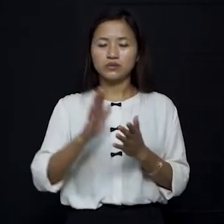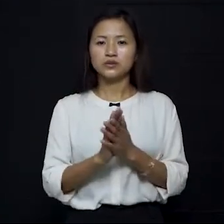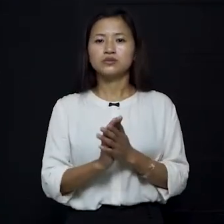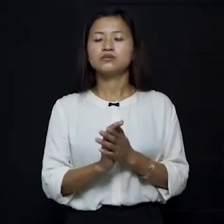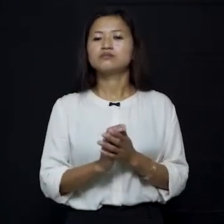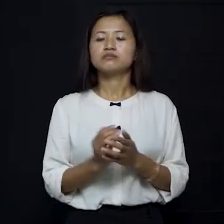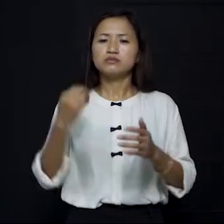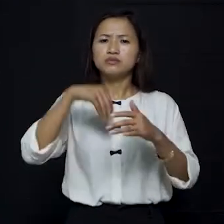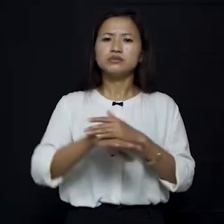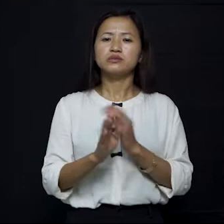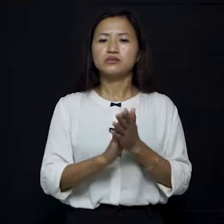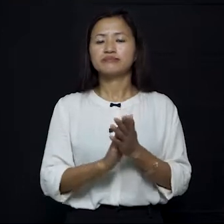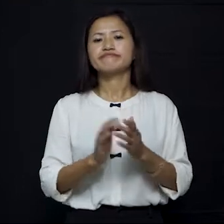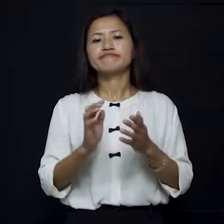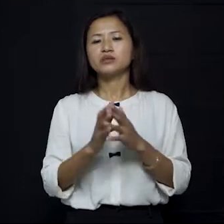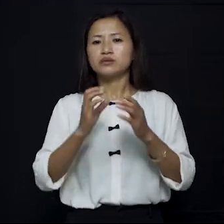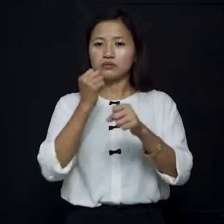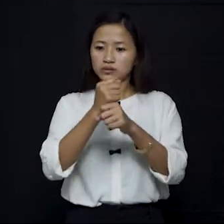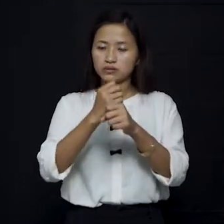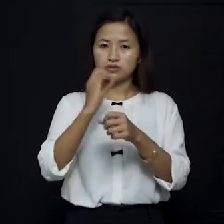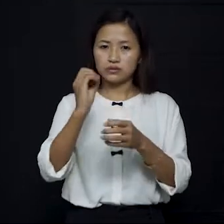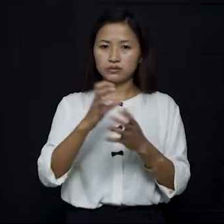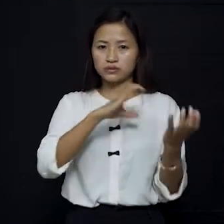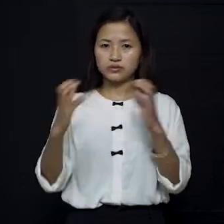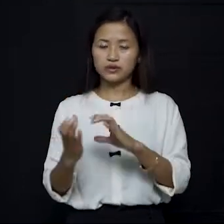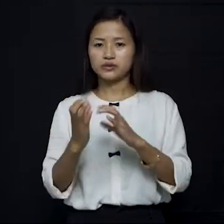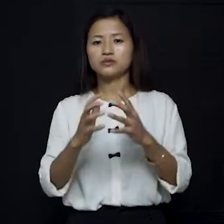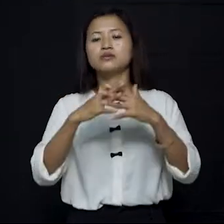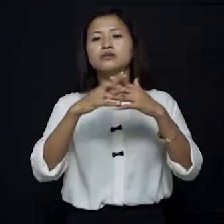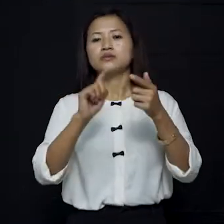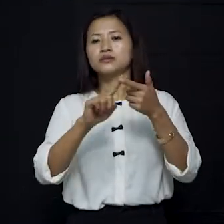went because our formula says that we can use only the past tense of